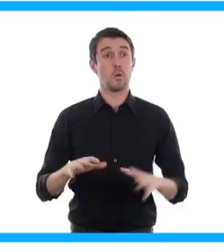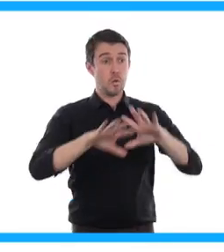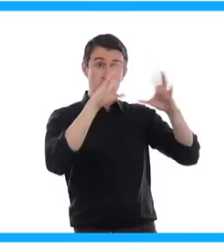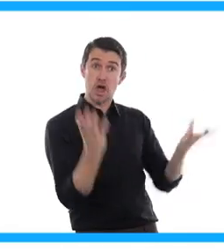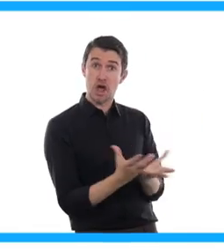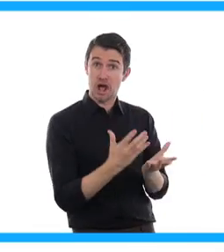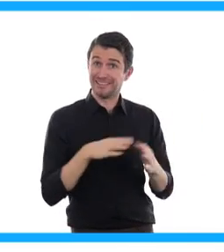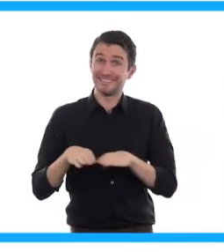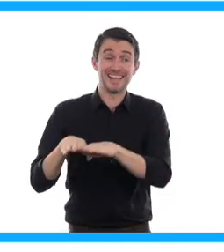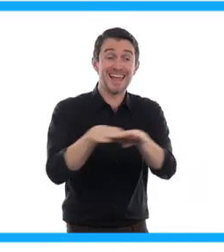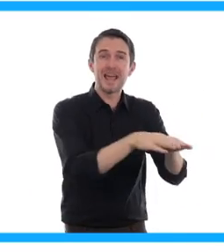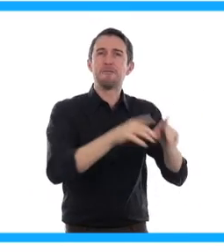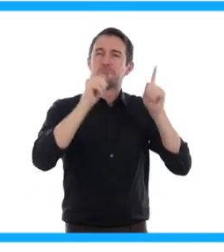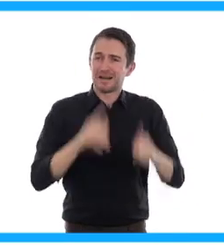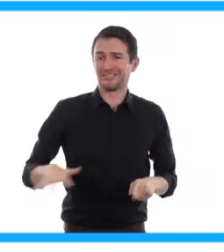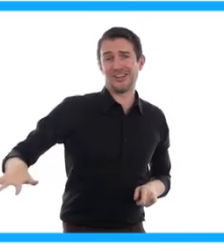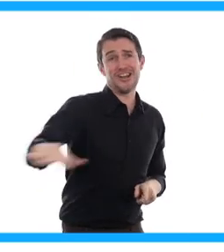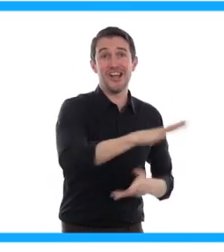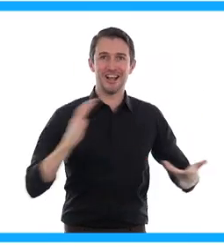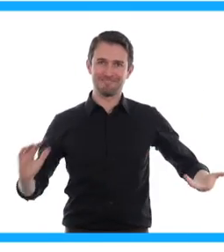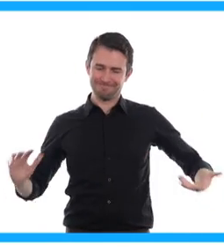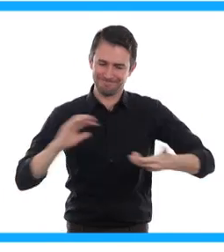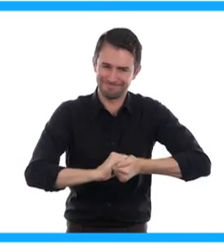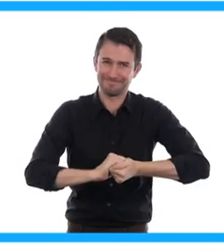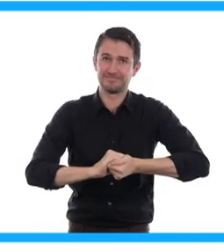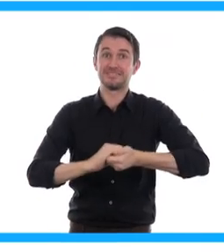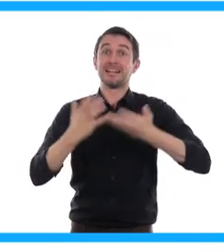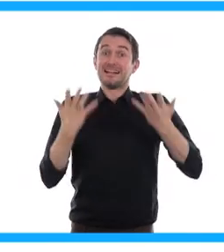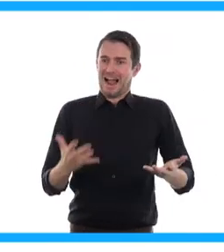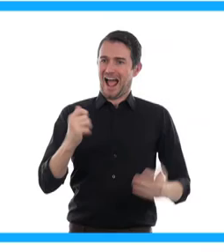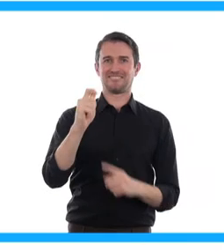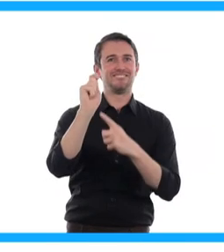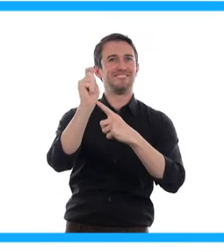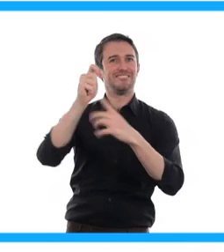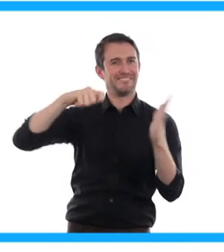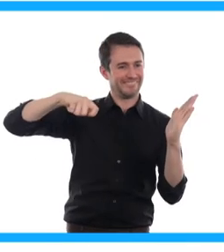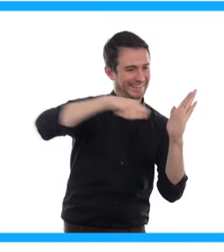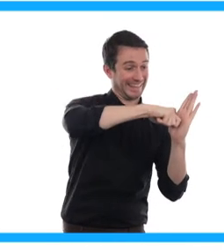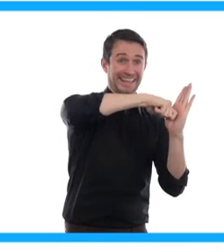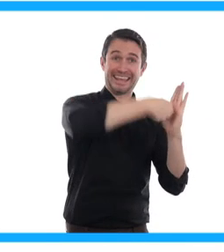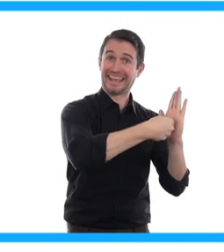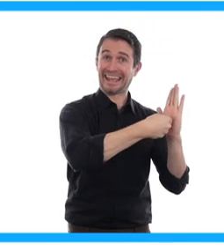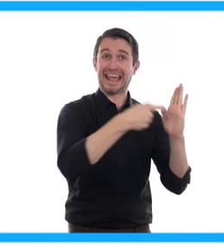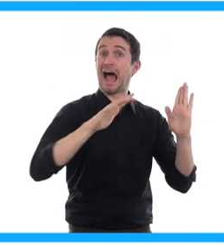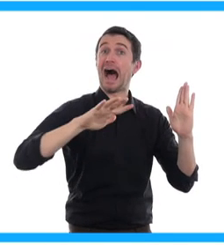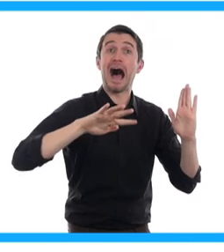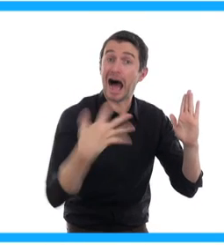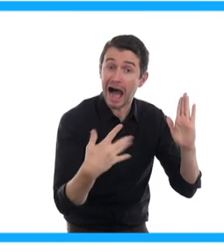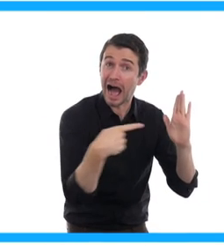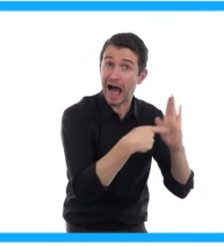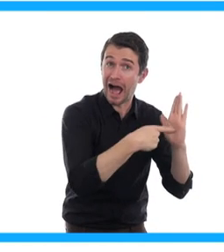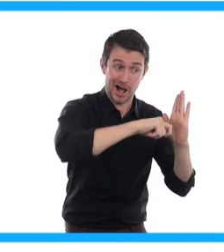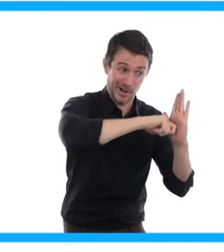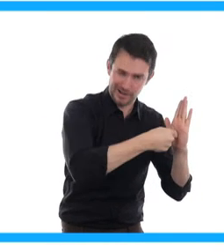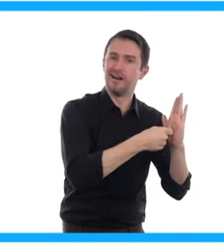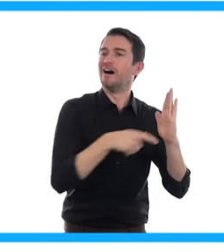Building that world will take many hands, but now we have a key with which to unlock the knowledge that